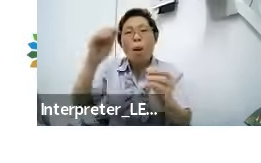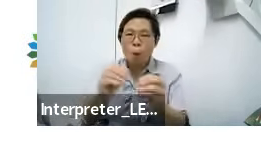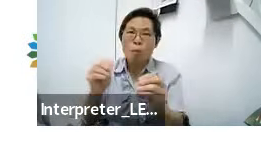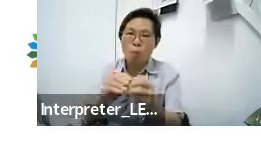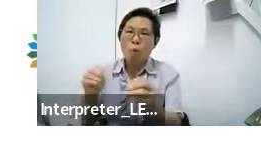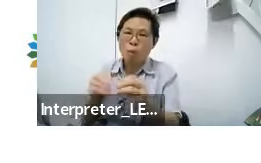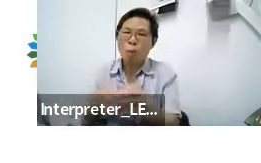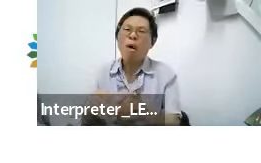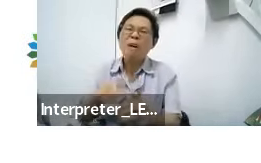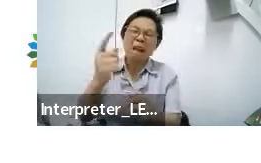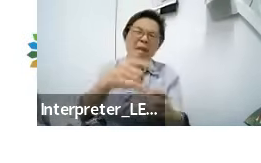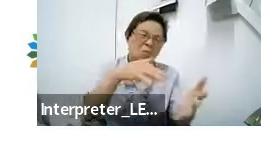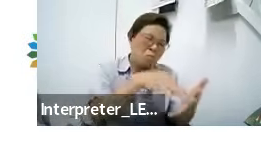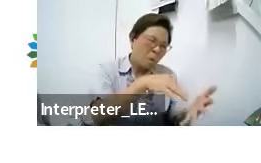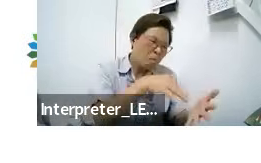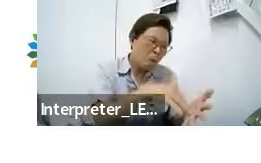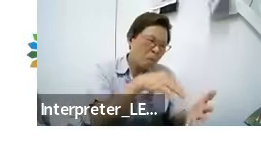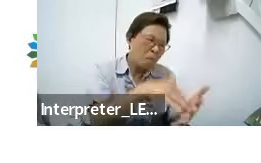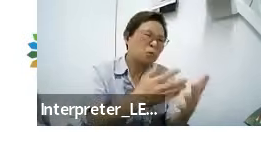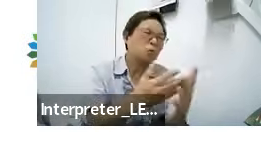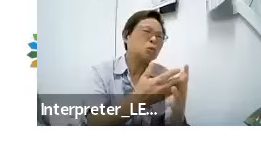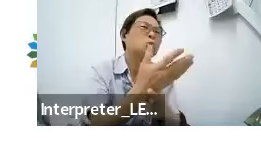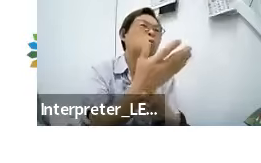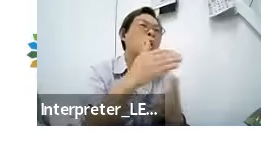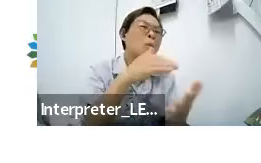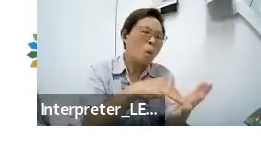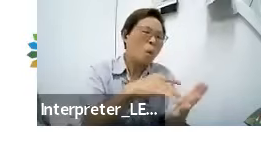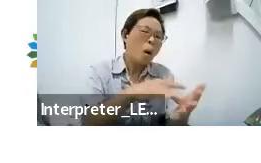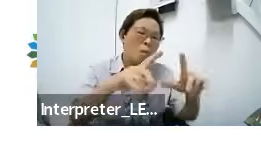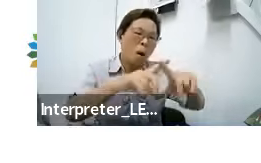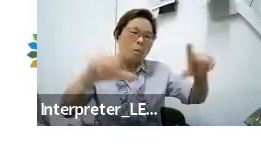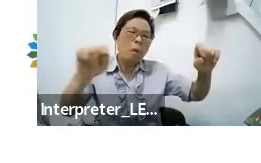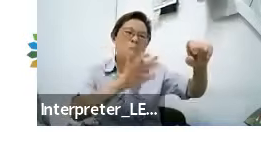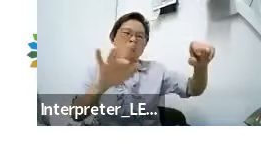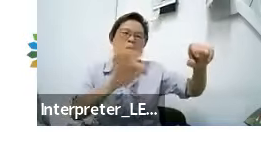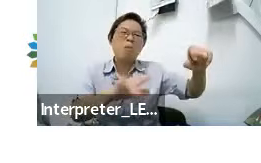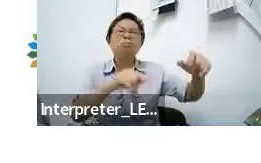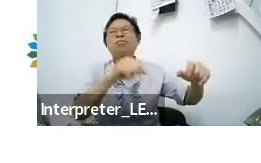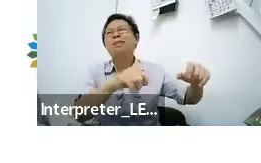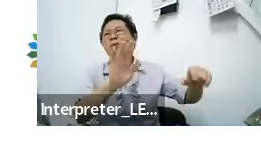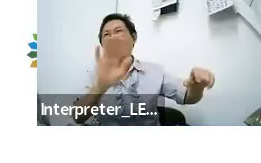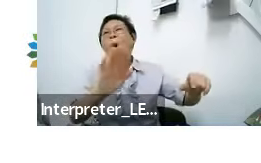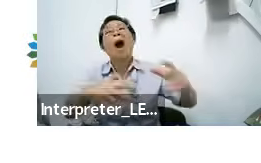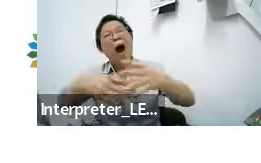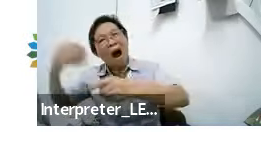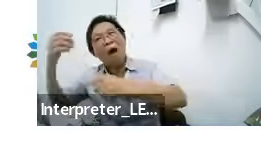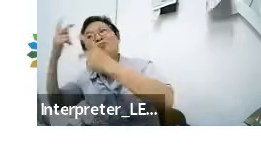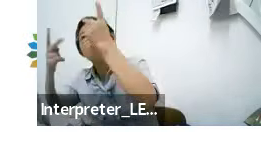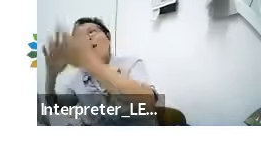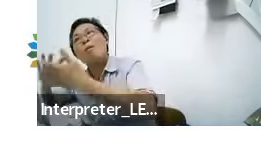than just studying through the tablets. So just want to make sure that,